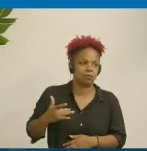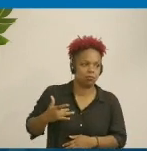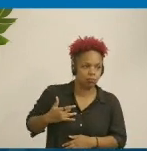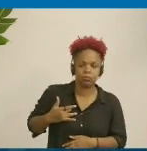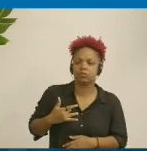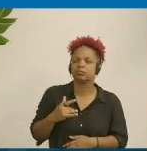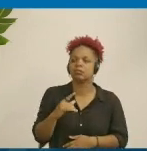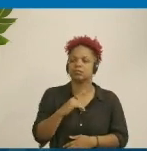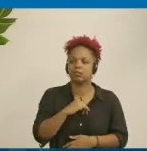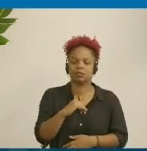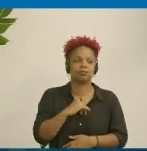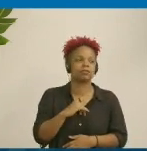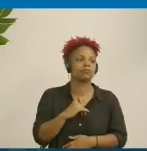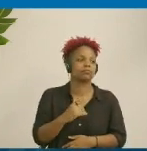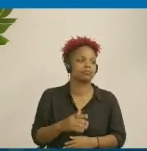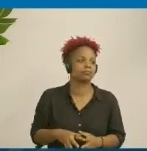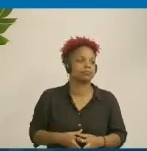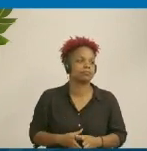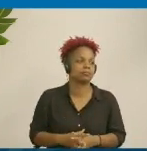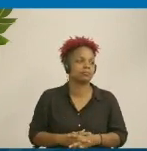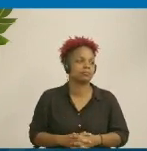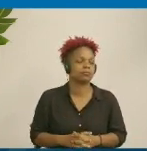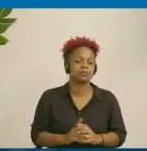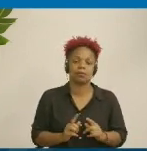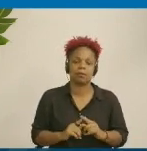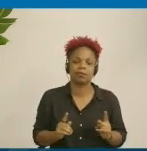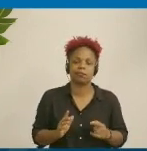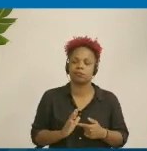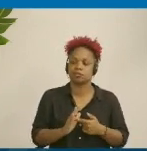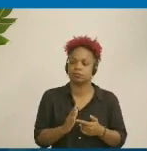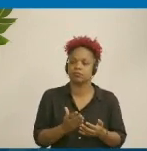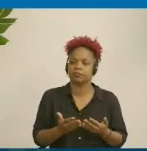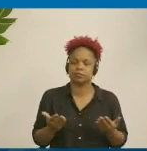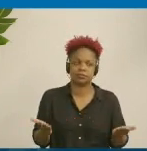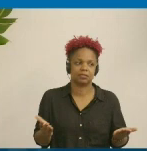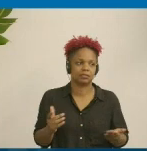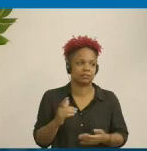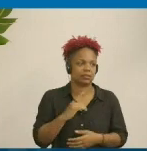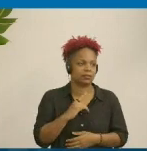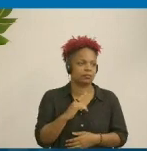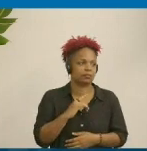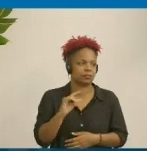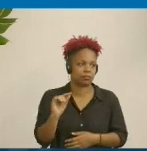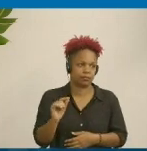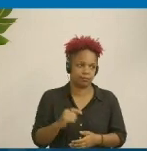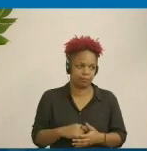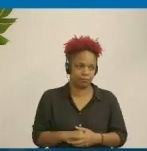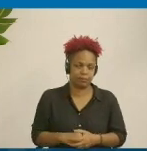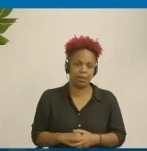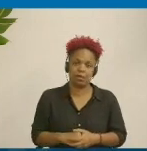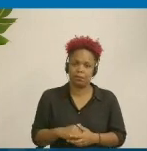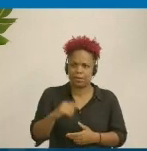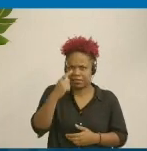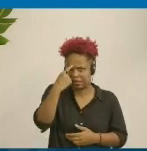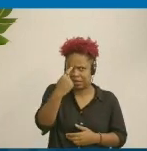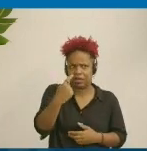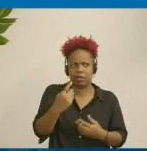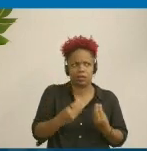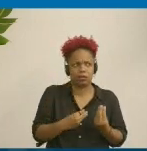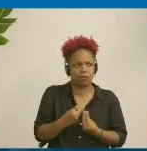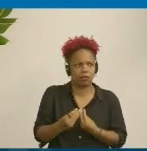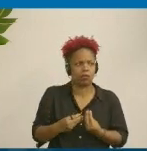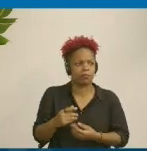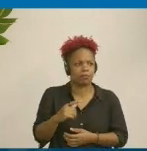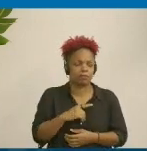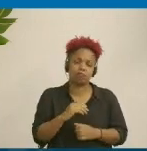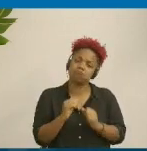But I am just showing you this data to show how bad it is. No? So these are data from the National